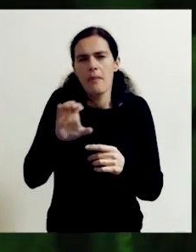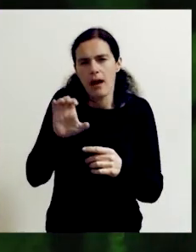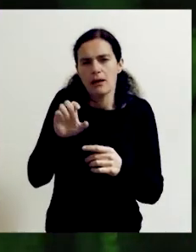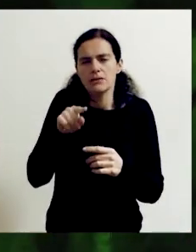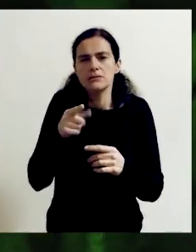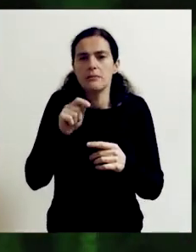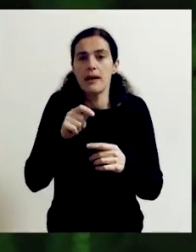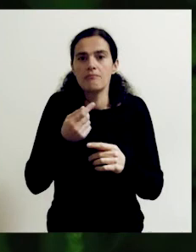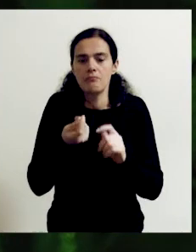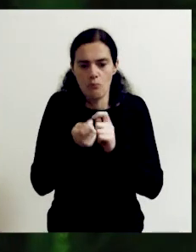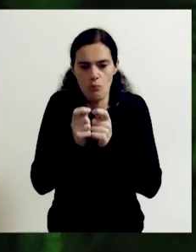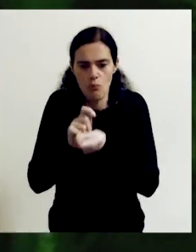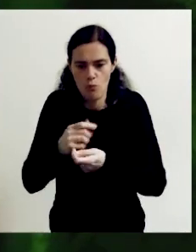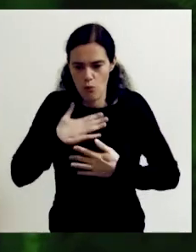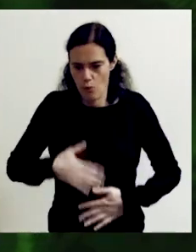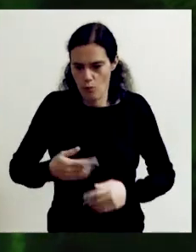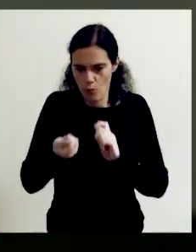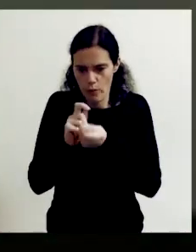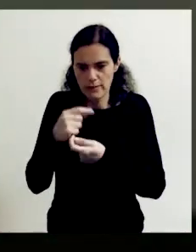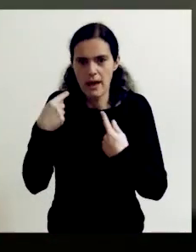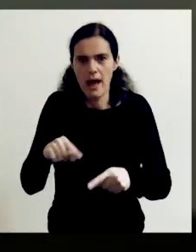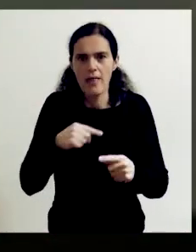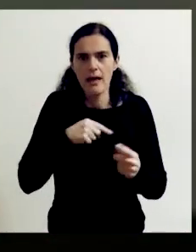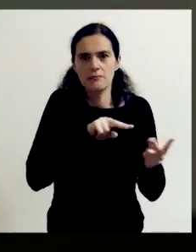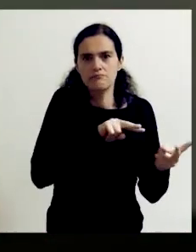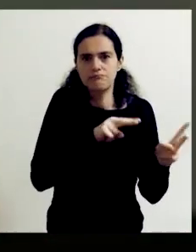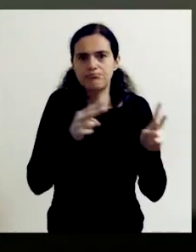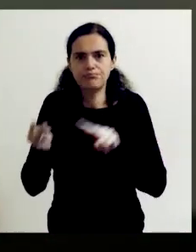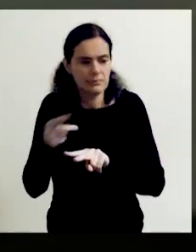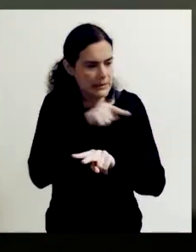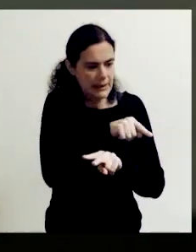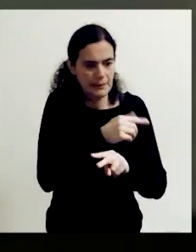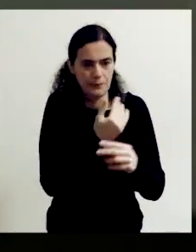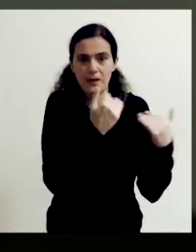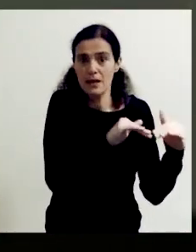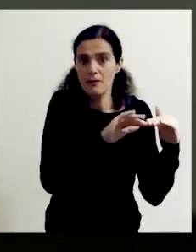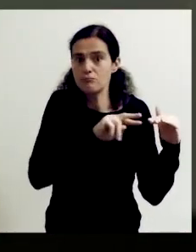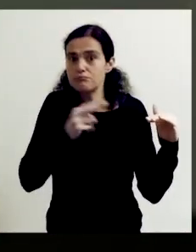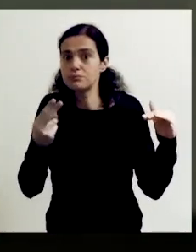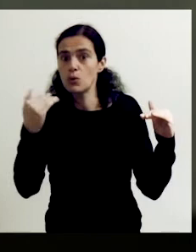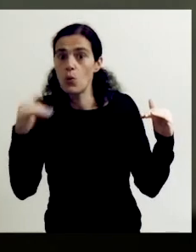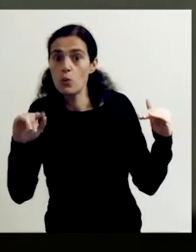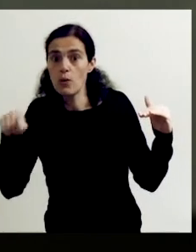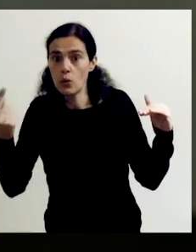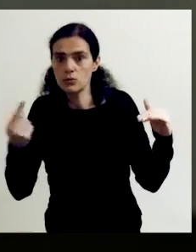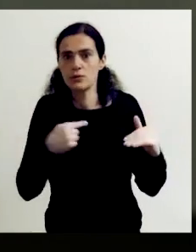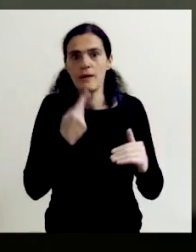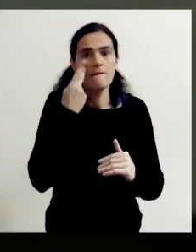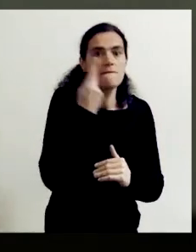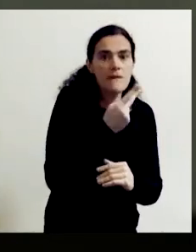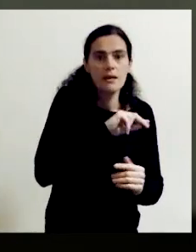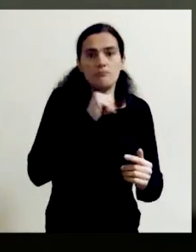the naga is also a transformative body. It's a body that passes from one stage to the